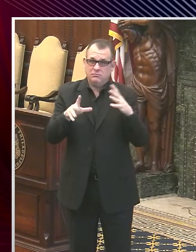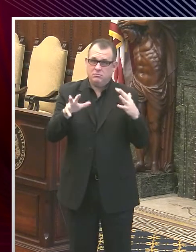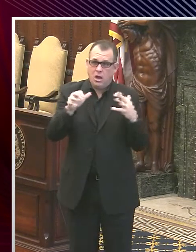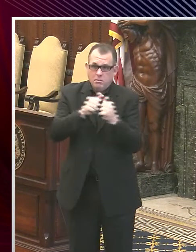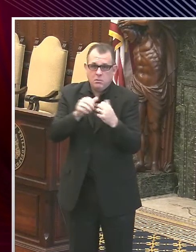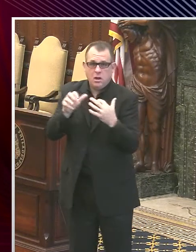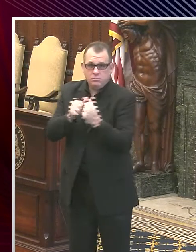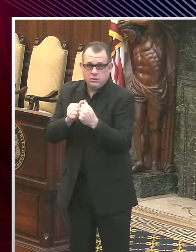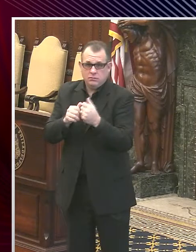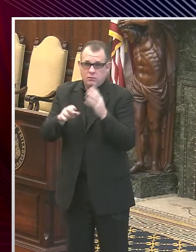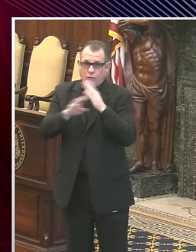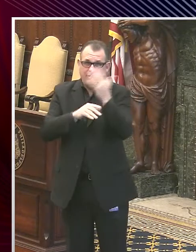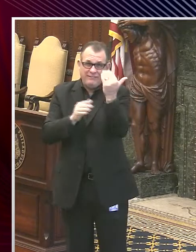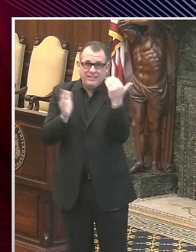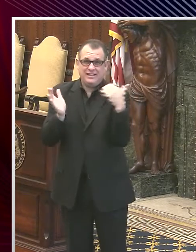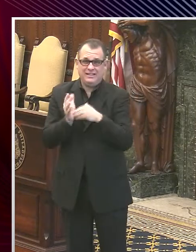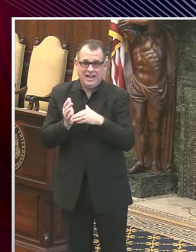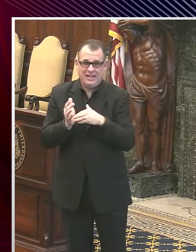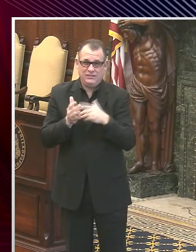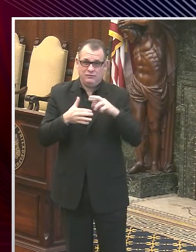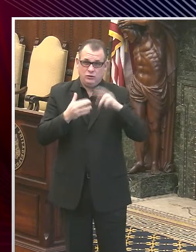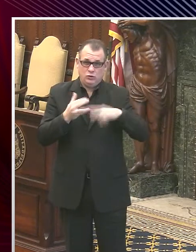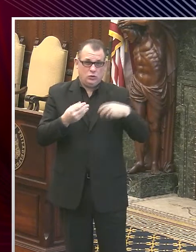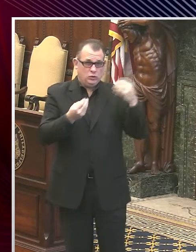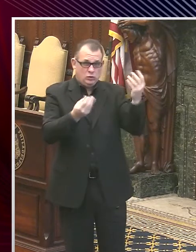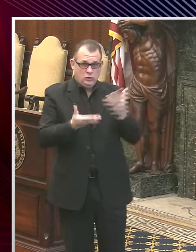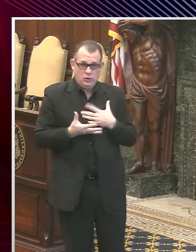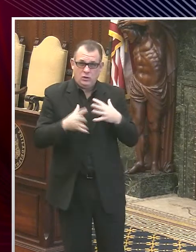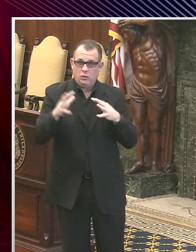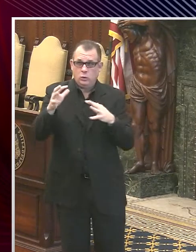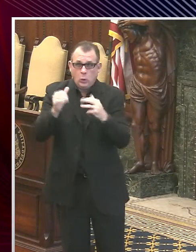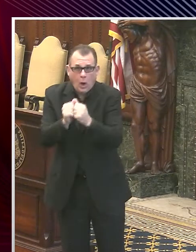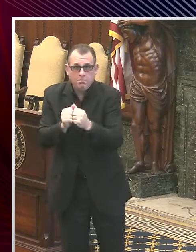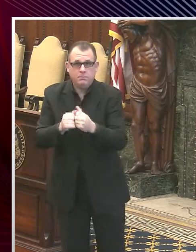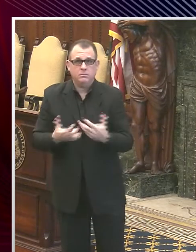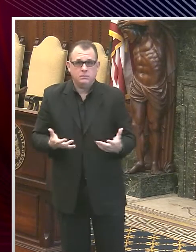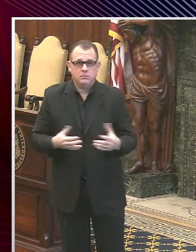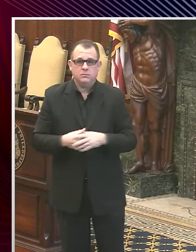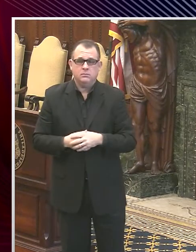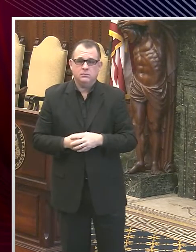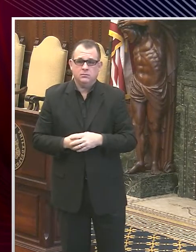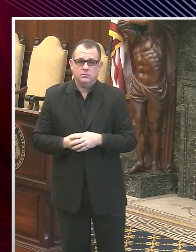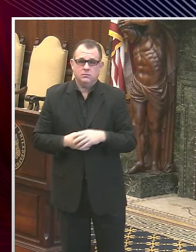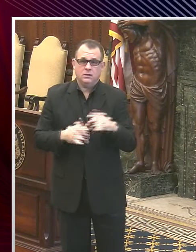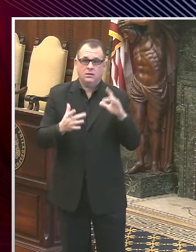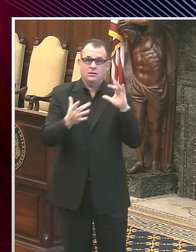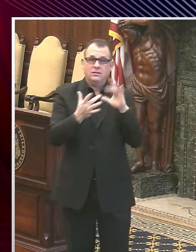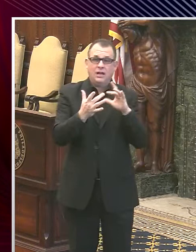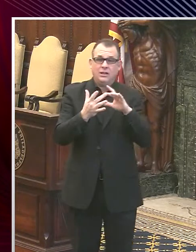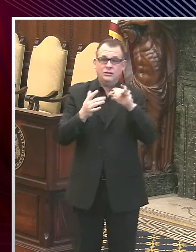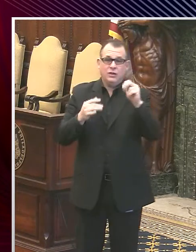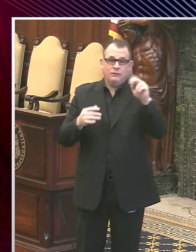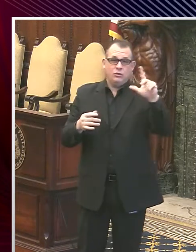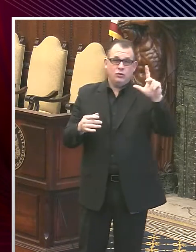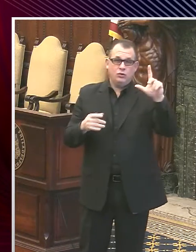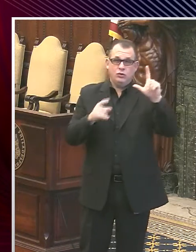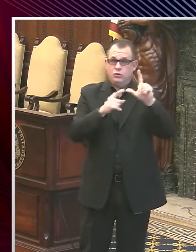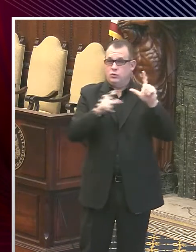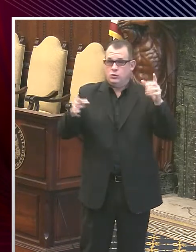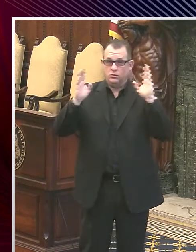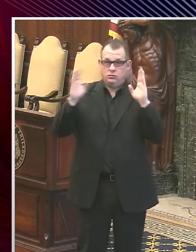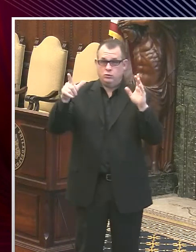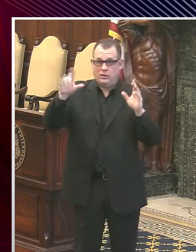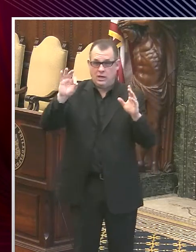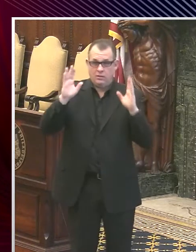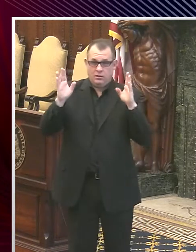today, over 15,000. Now, to put in context, for past week, January 3rd to January 9th,